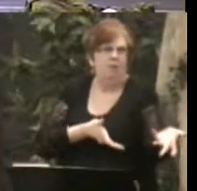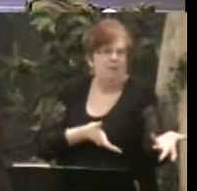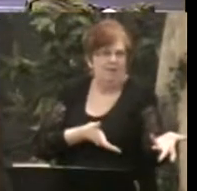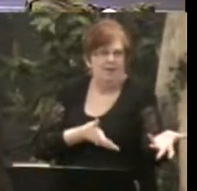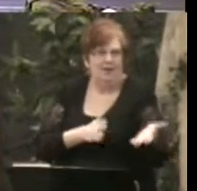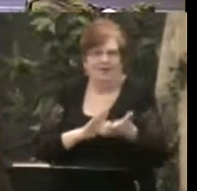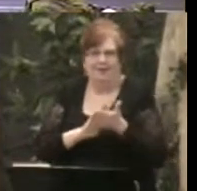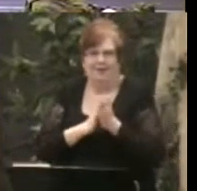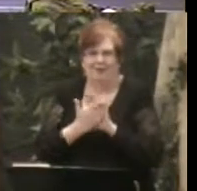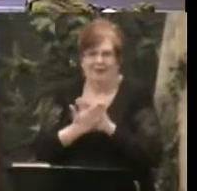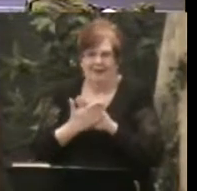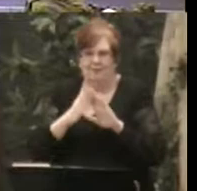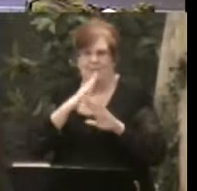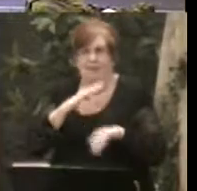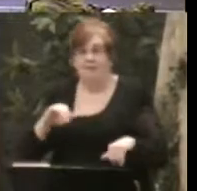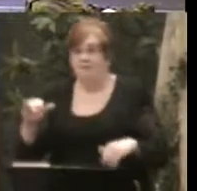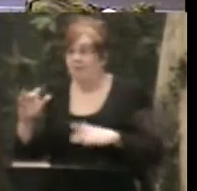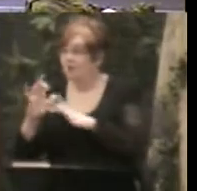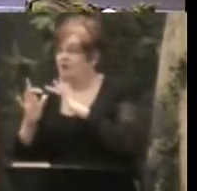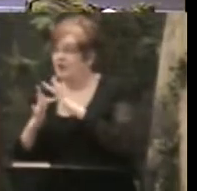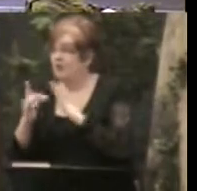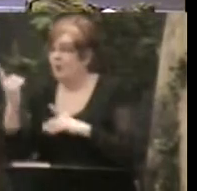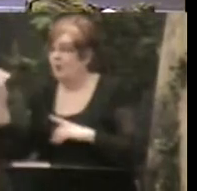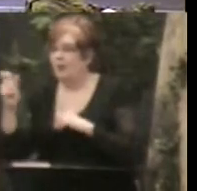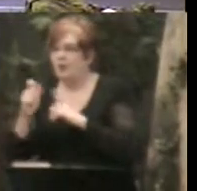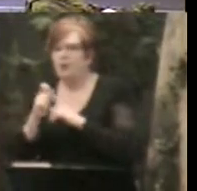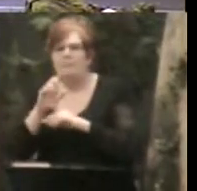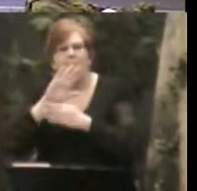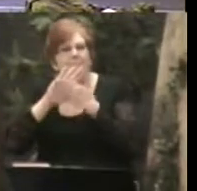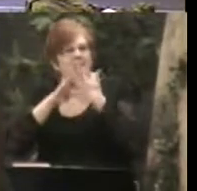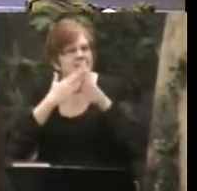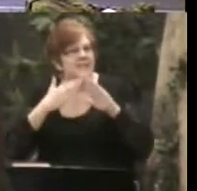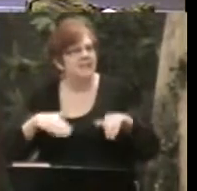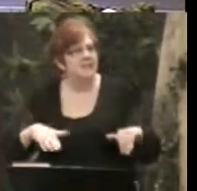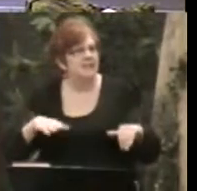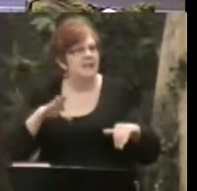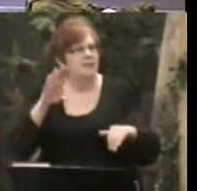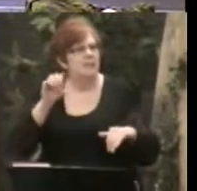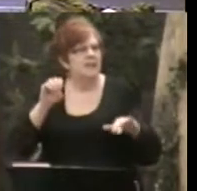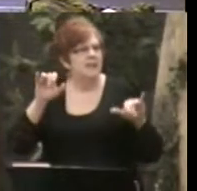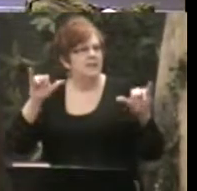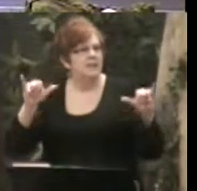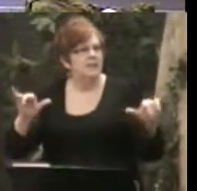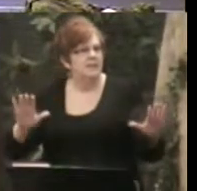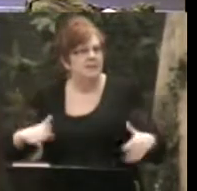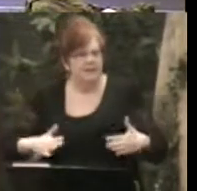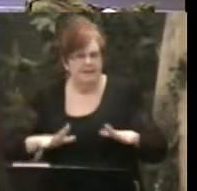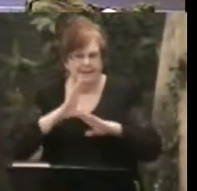For Jesus, it only takes a word: "Peace, be still."